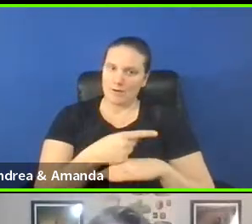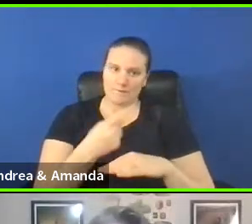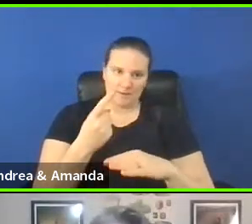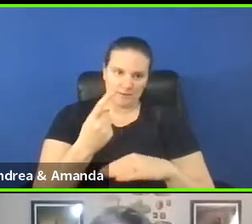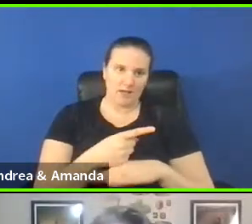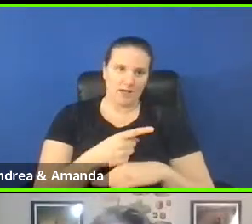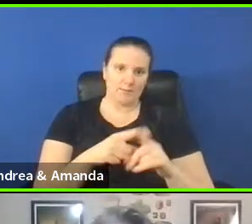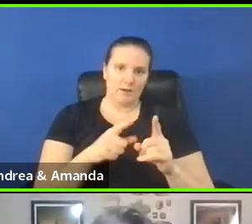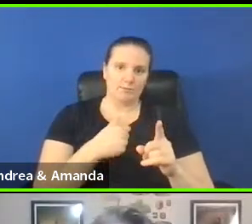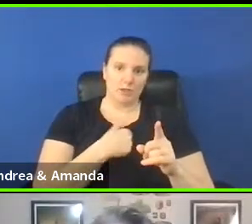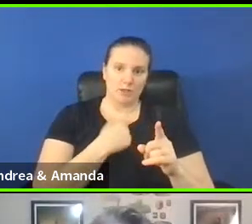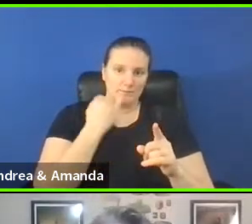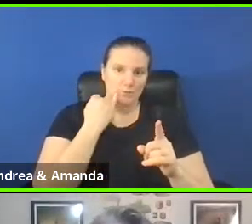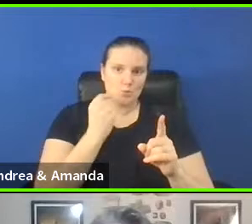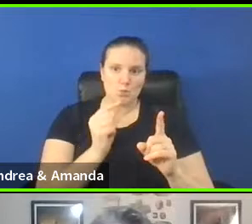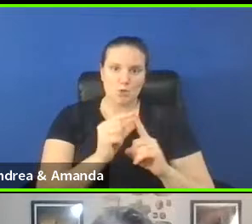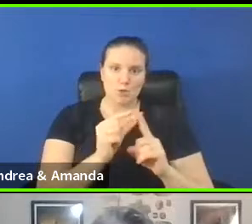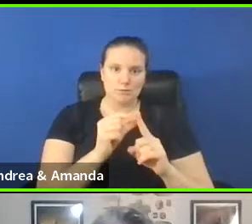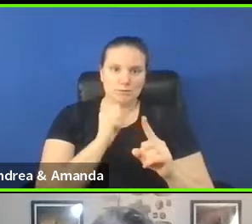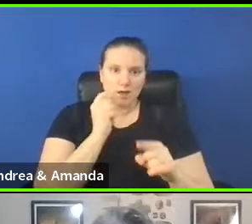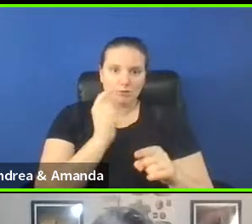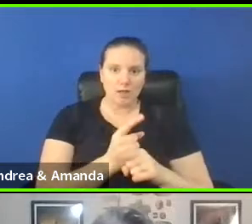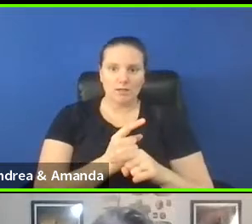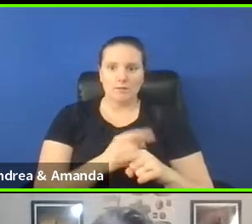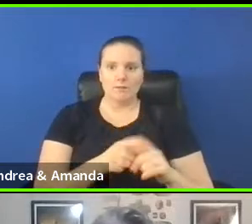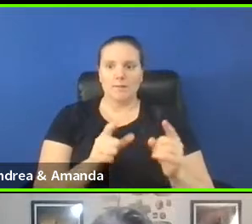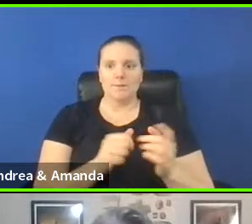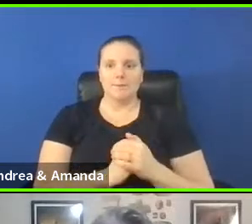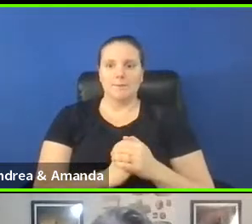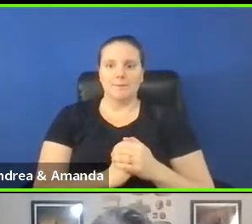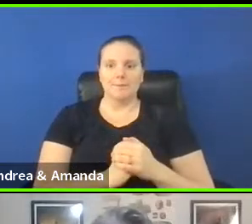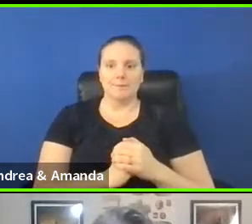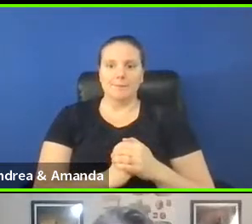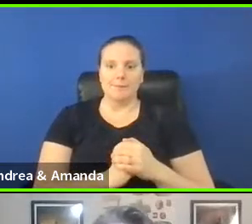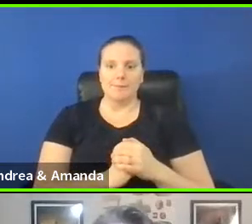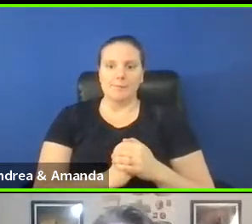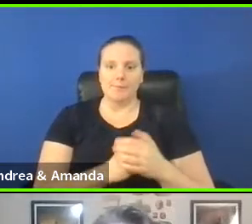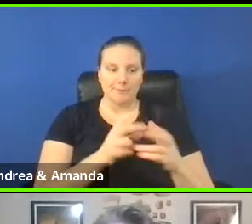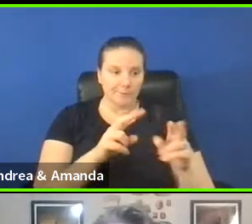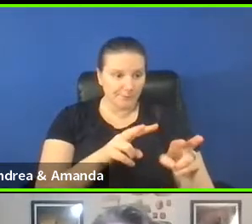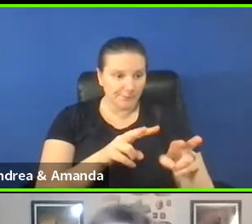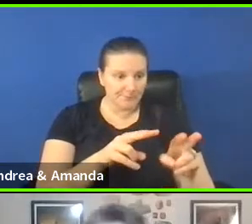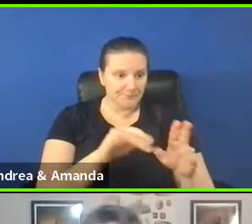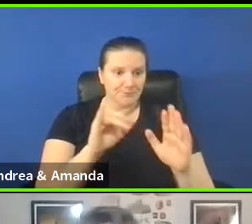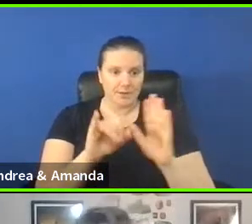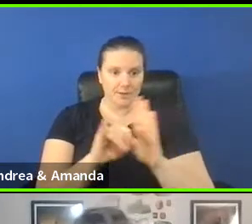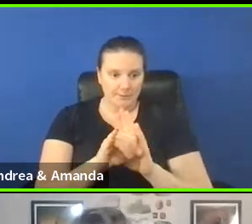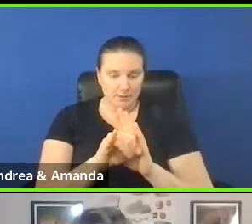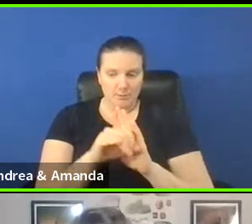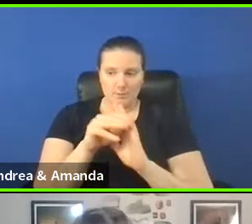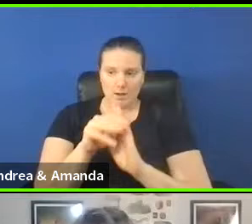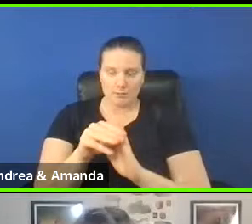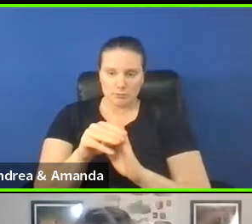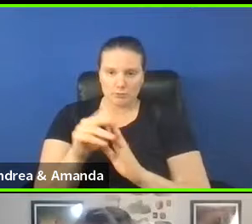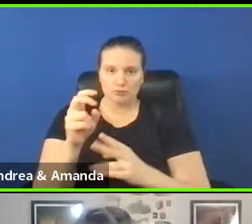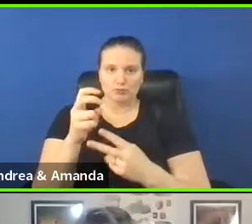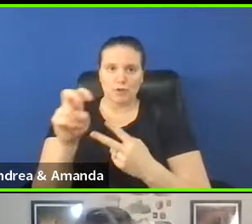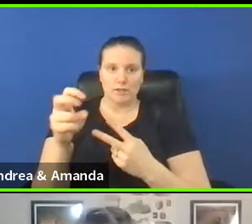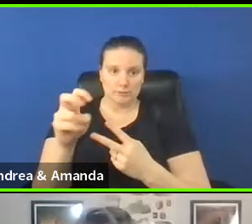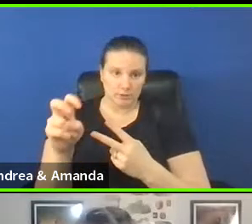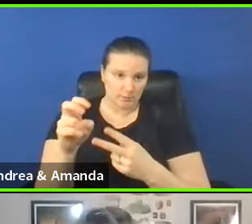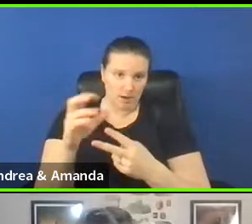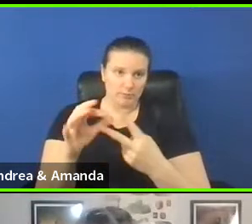But the intention was to look at, identify, and model transit options that were fully